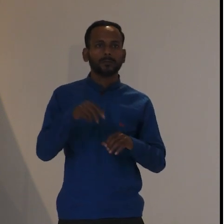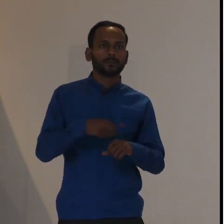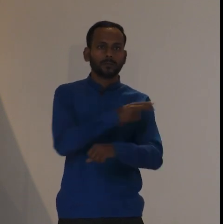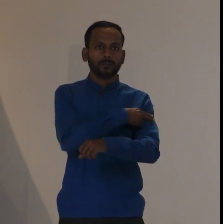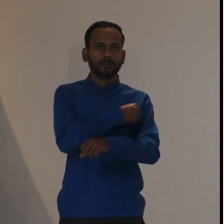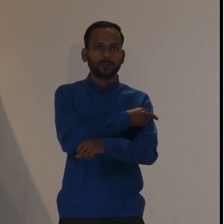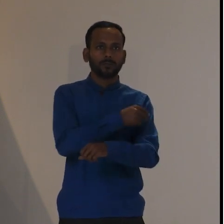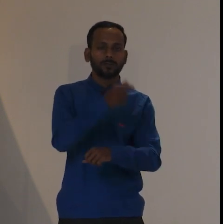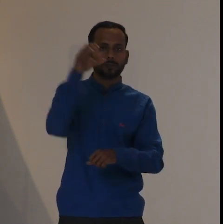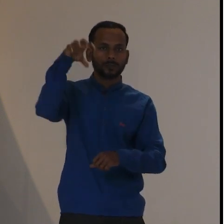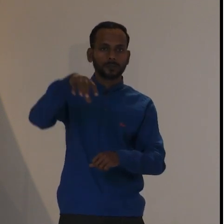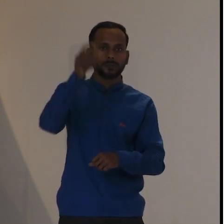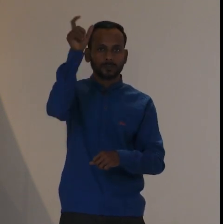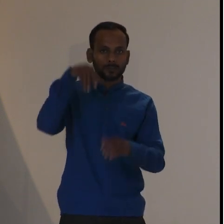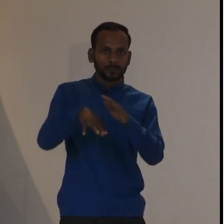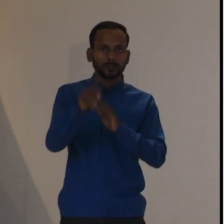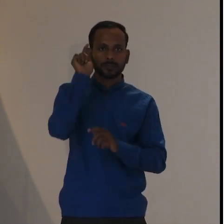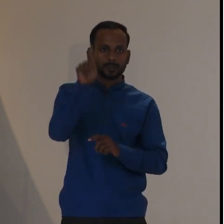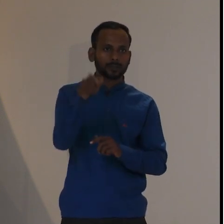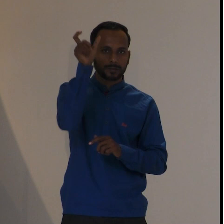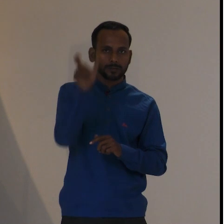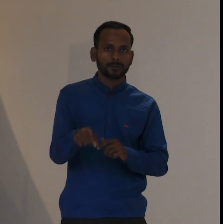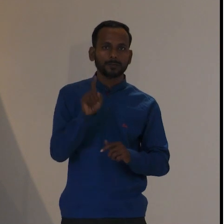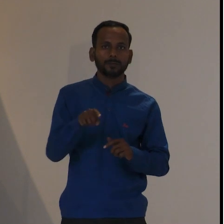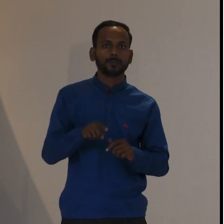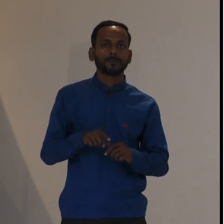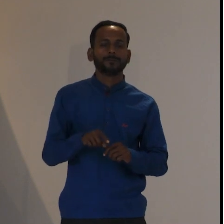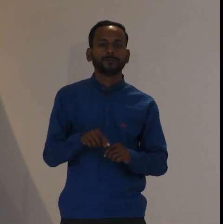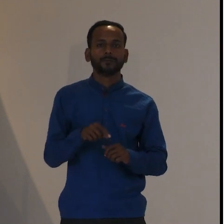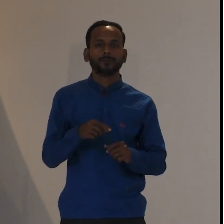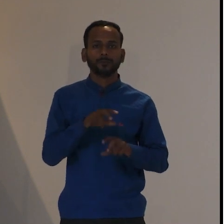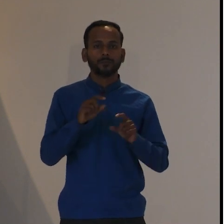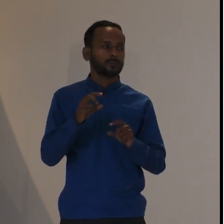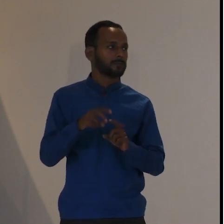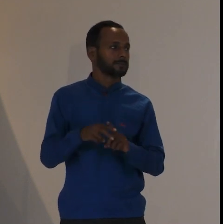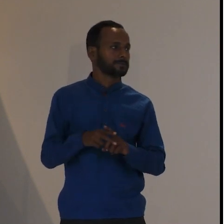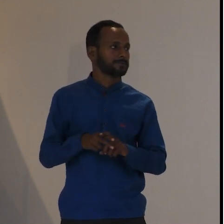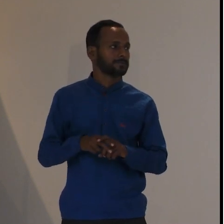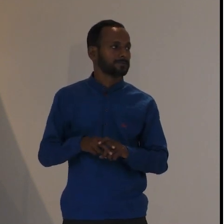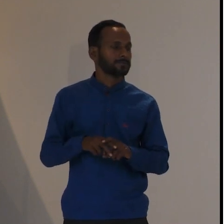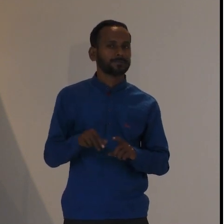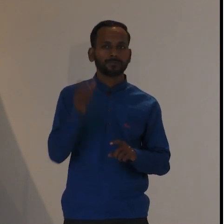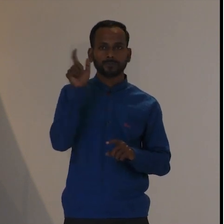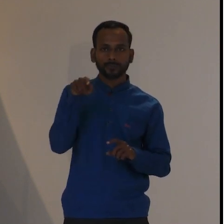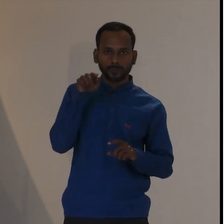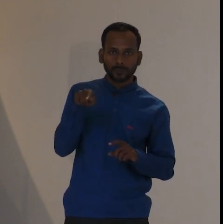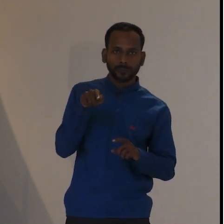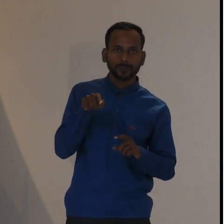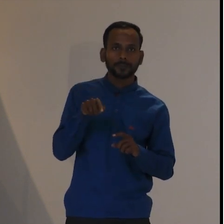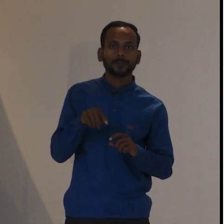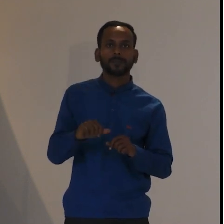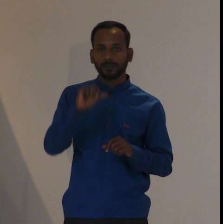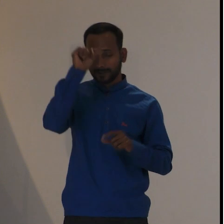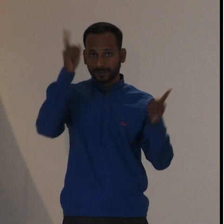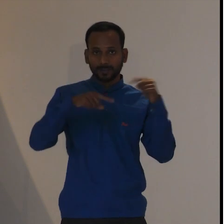an administrator who provided medical aid in 2 world wars. He is also the first Indian